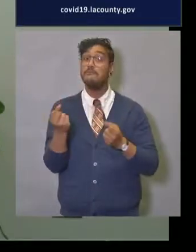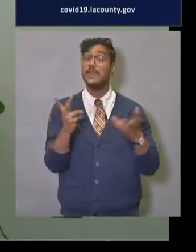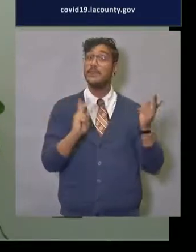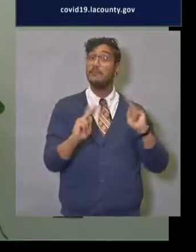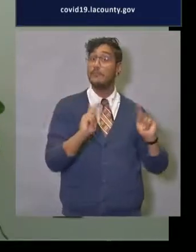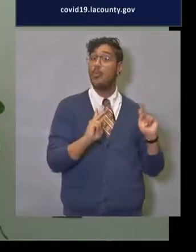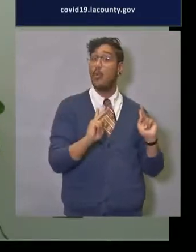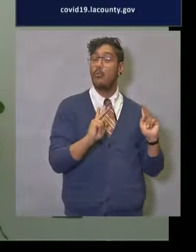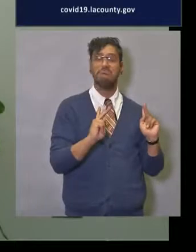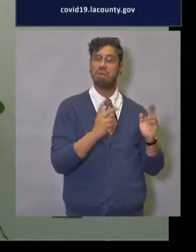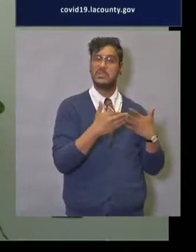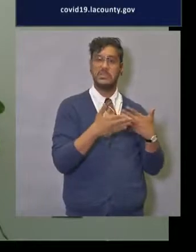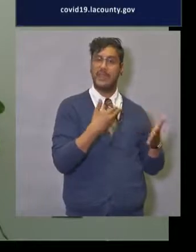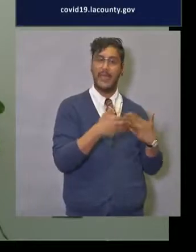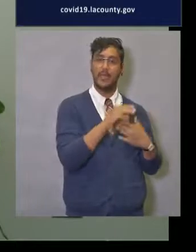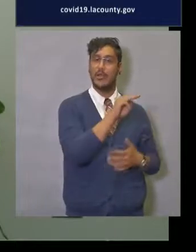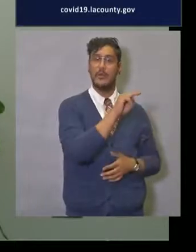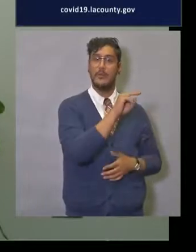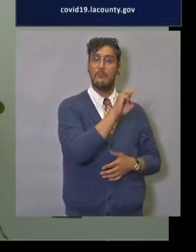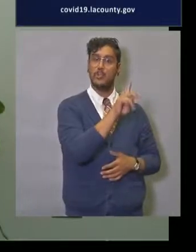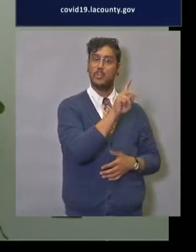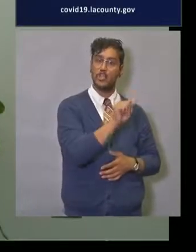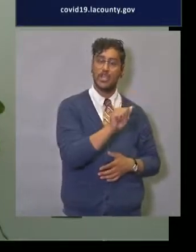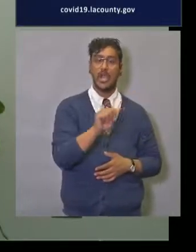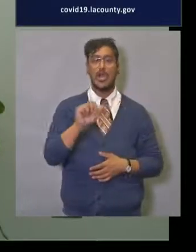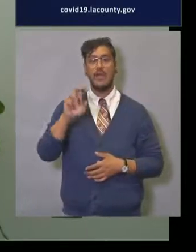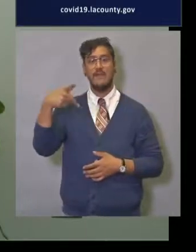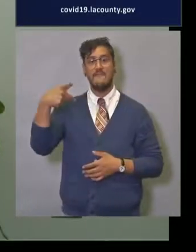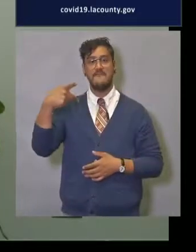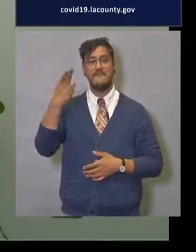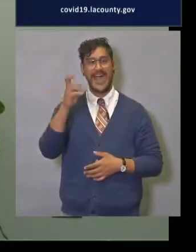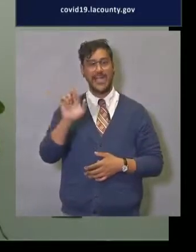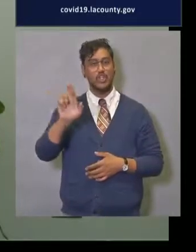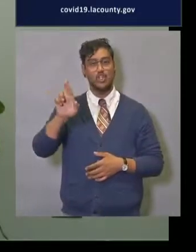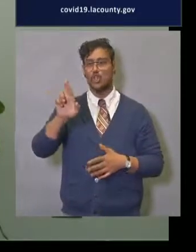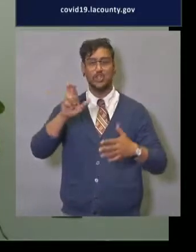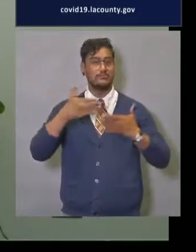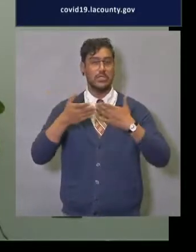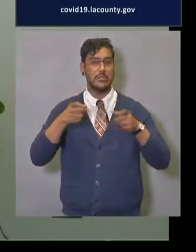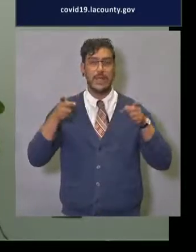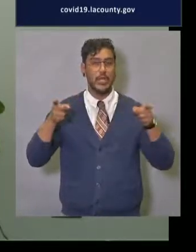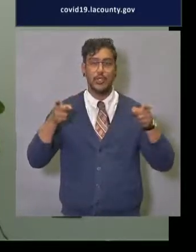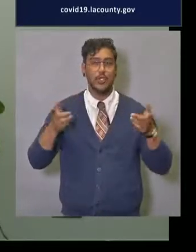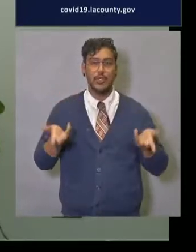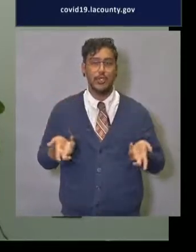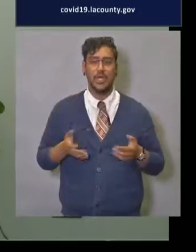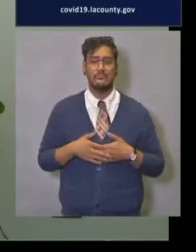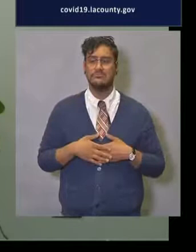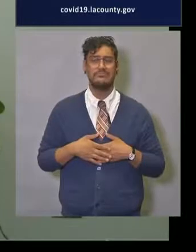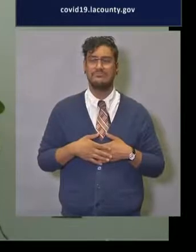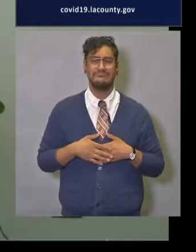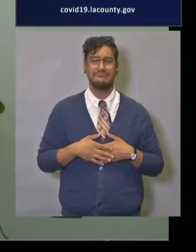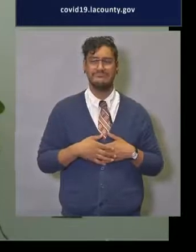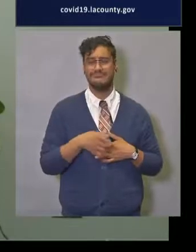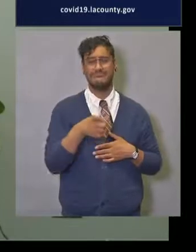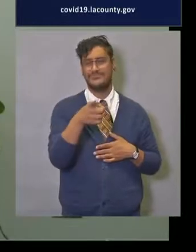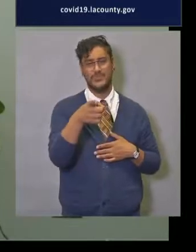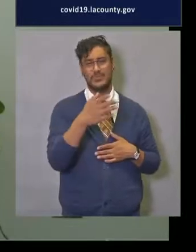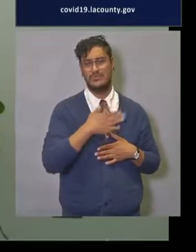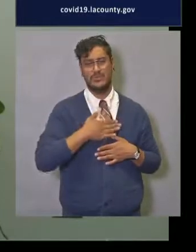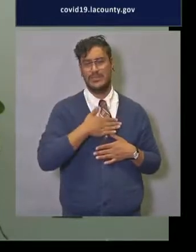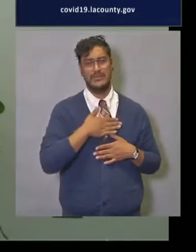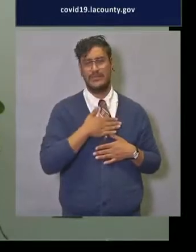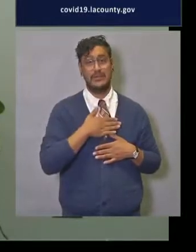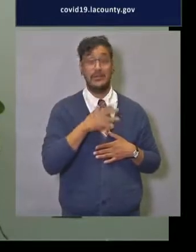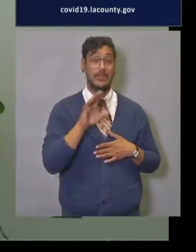Moderna or Pfizer vaccines. There's very, very little need for you to be drawing syringes